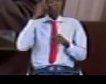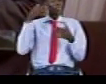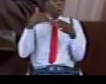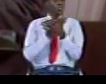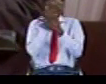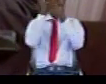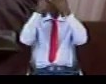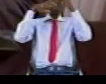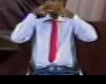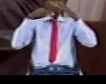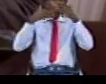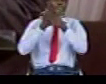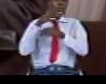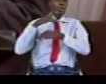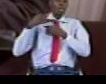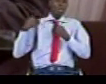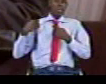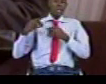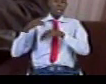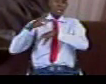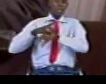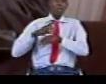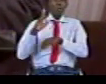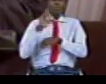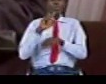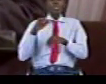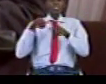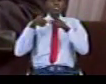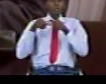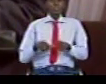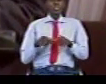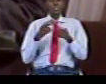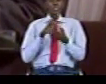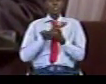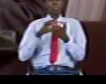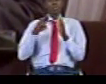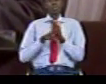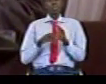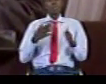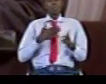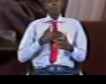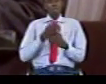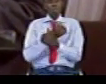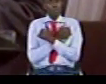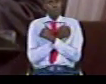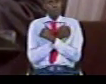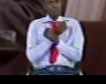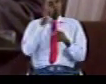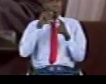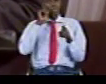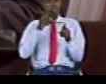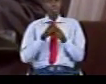earth wherein dwelleth righteousness. Wherefore, beloved, seeing that she look for such things,